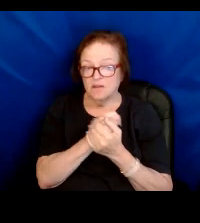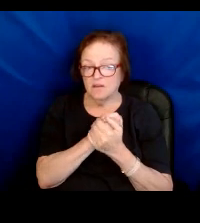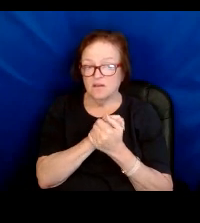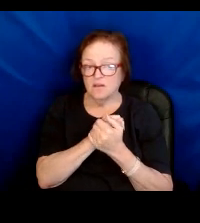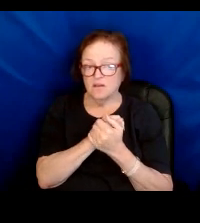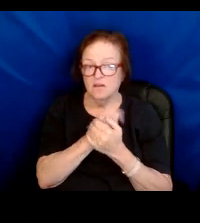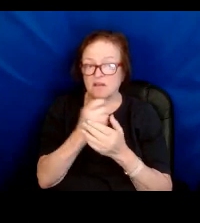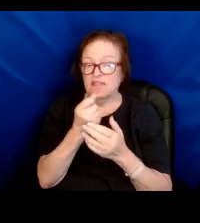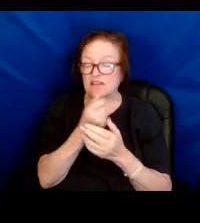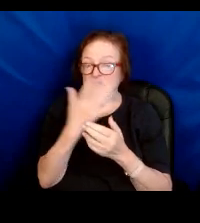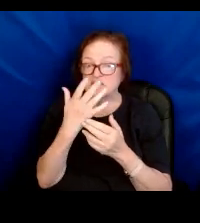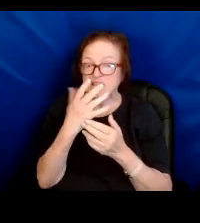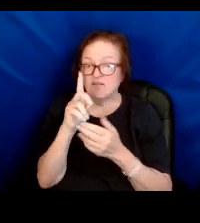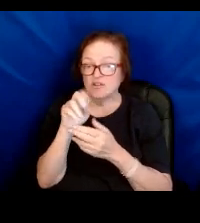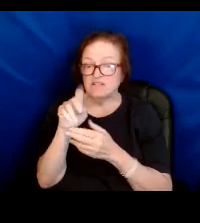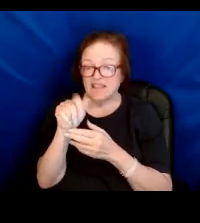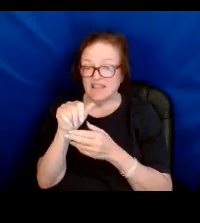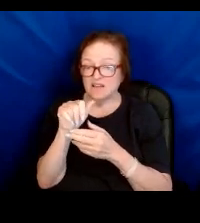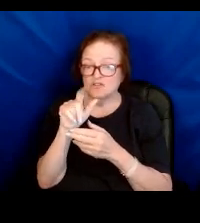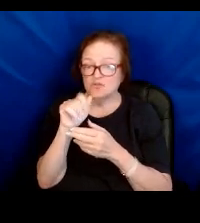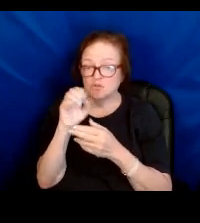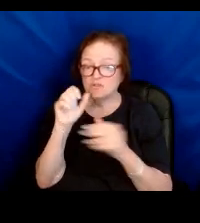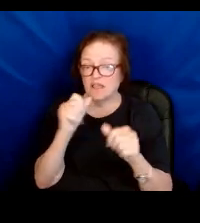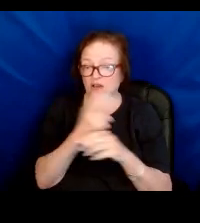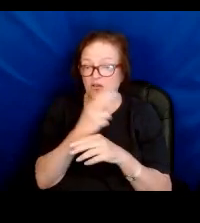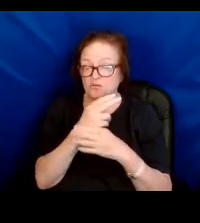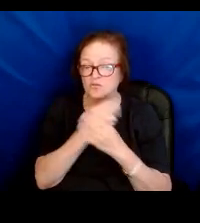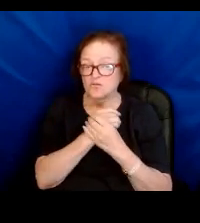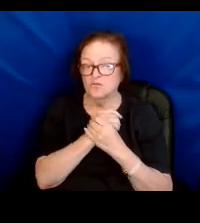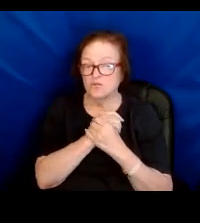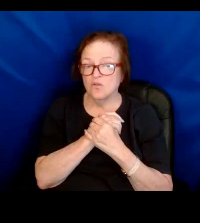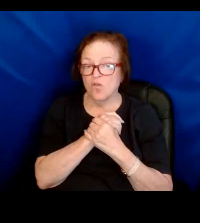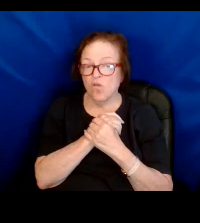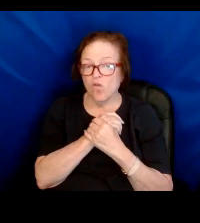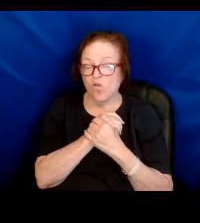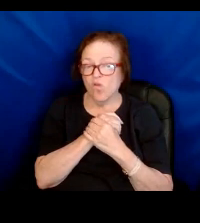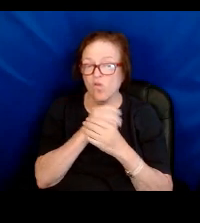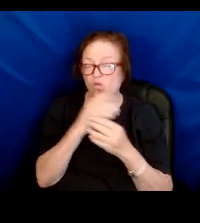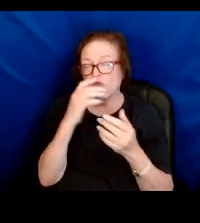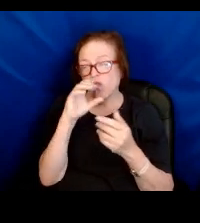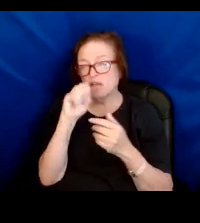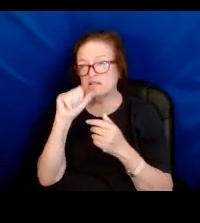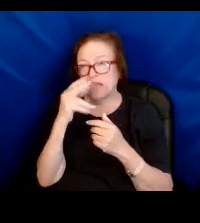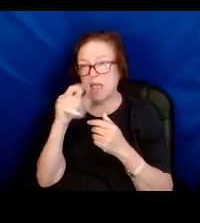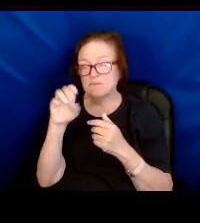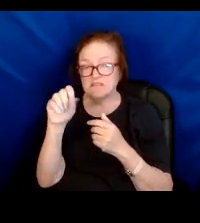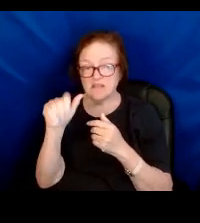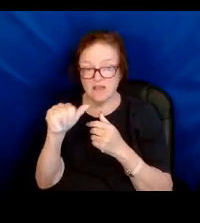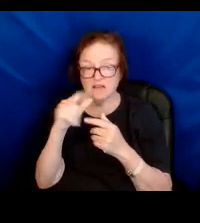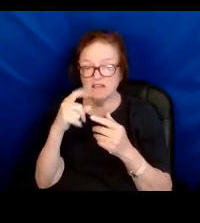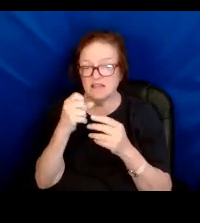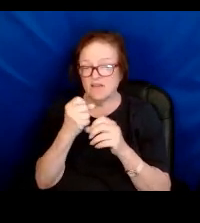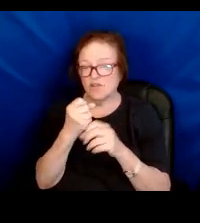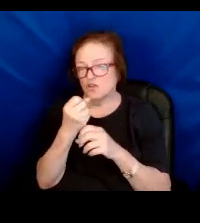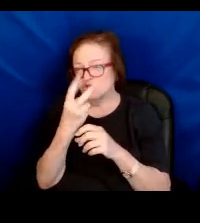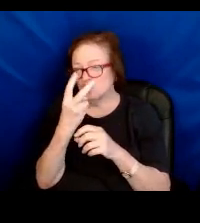several data sources that you could use. SAMHSA does a survey every 2 to 4 years. They now are pretty good